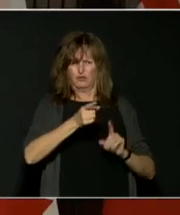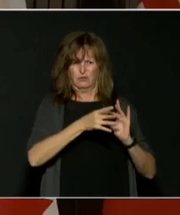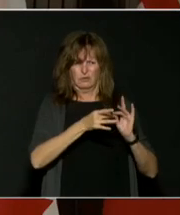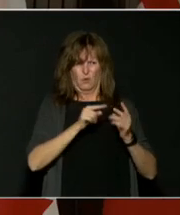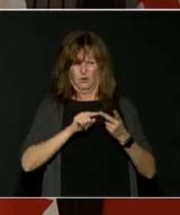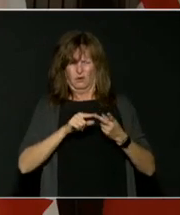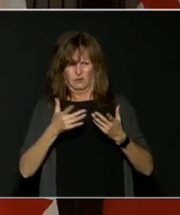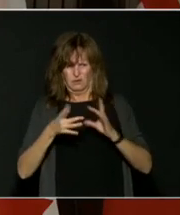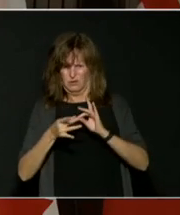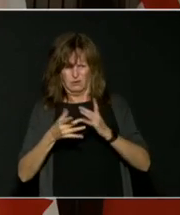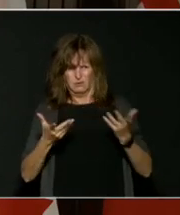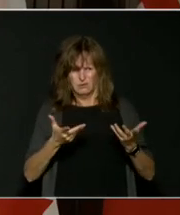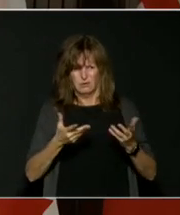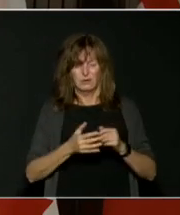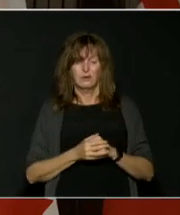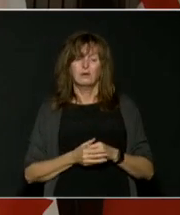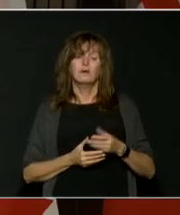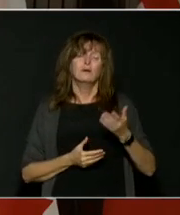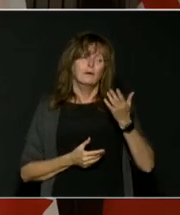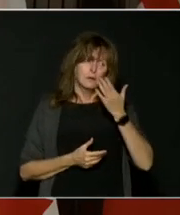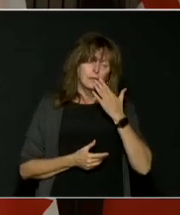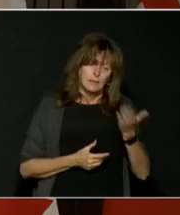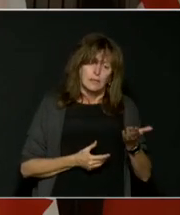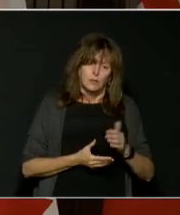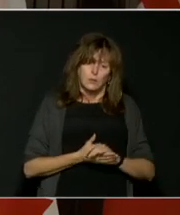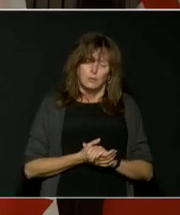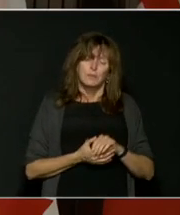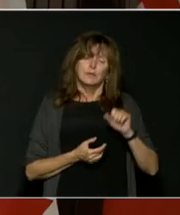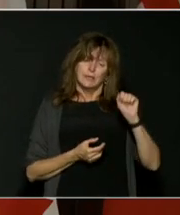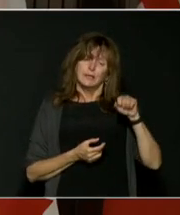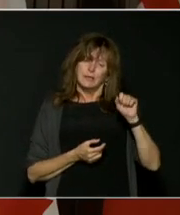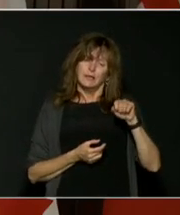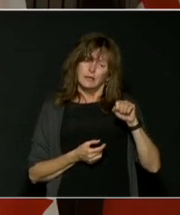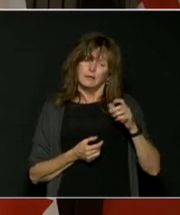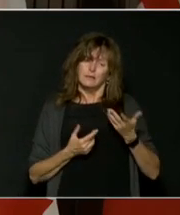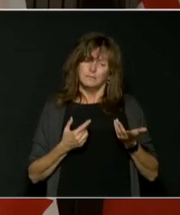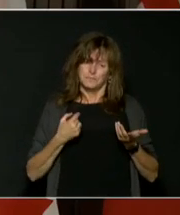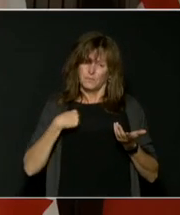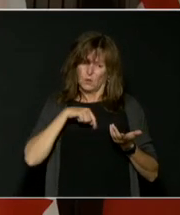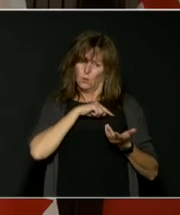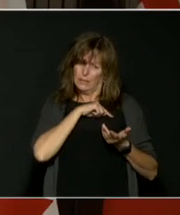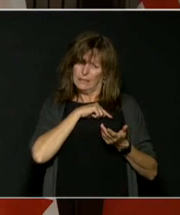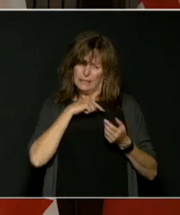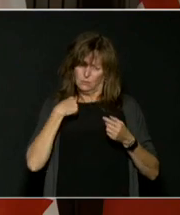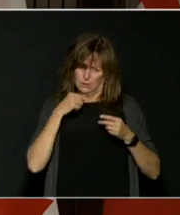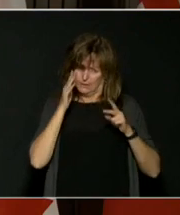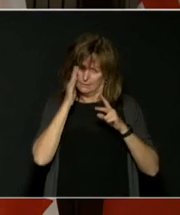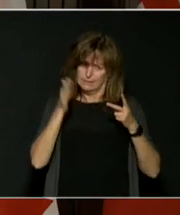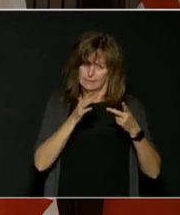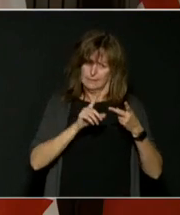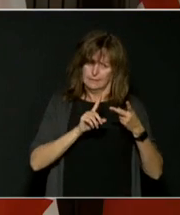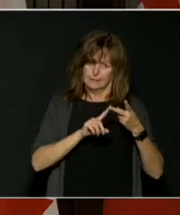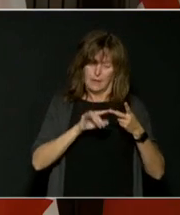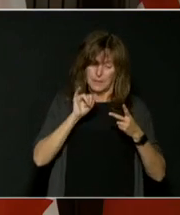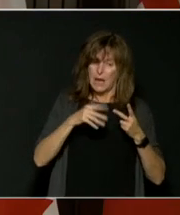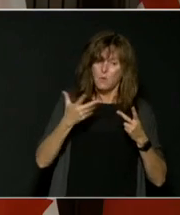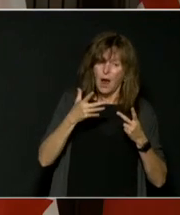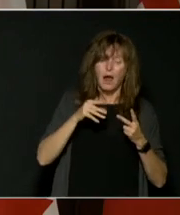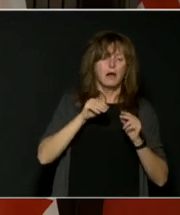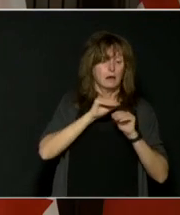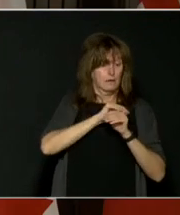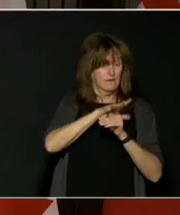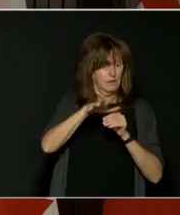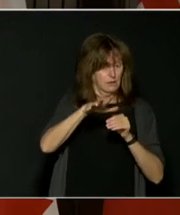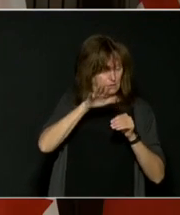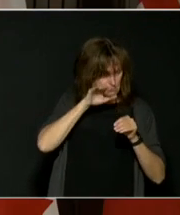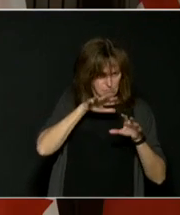Thank you for that question. Yes, we are taking more of a targeted approach. We have to look at the benefits and